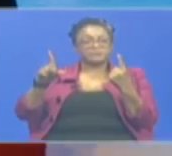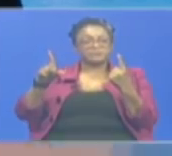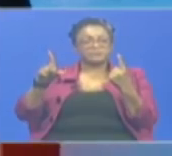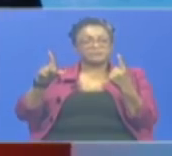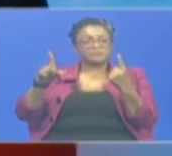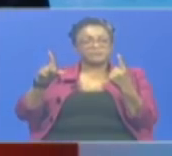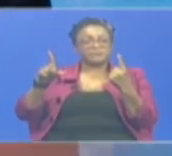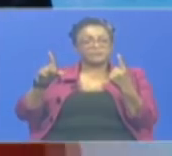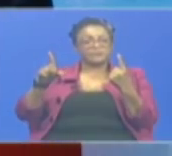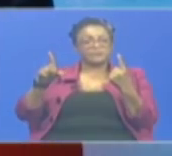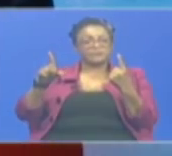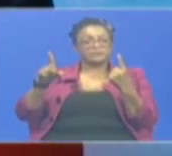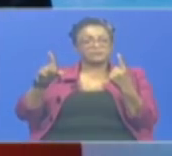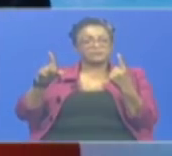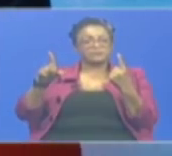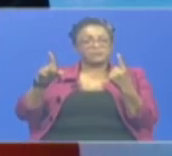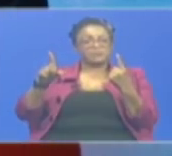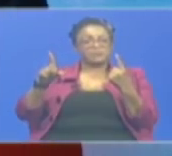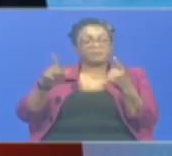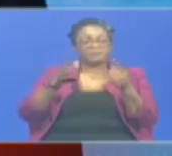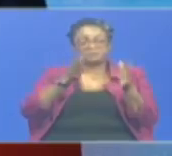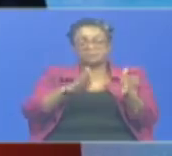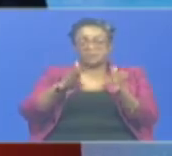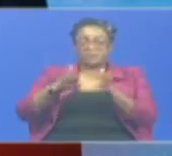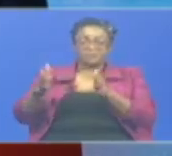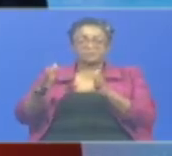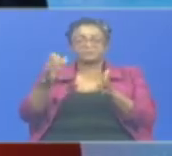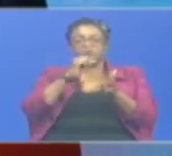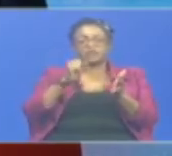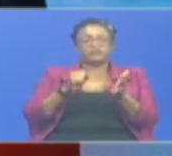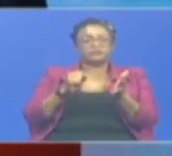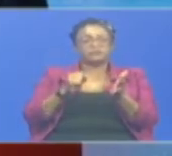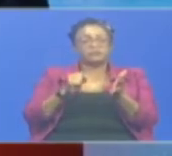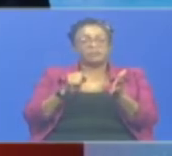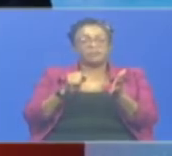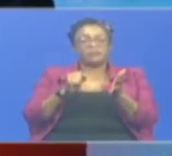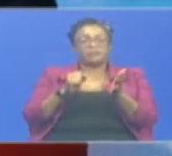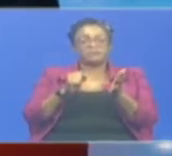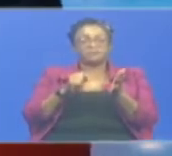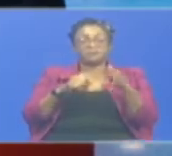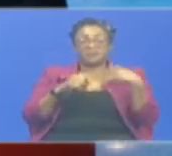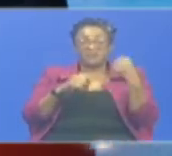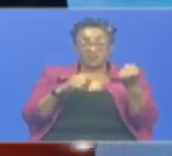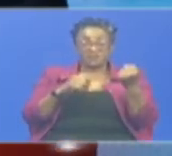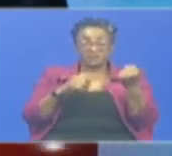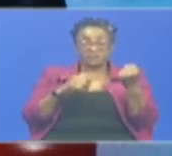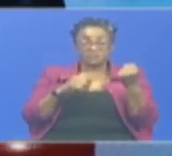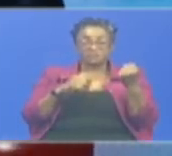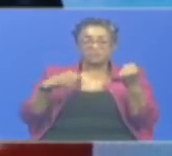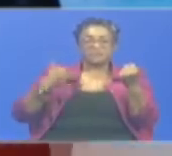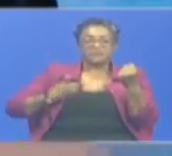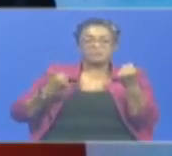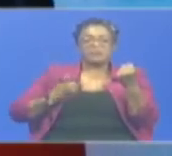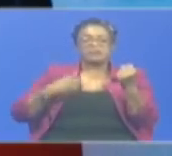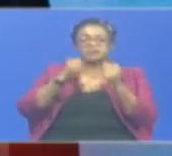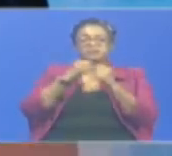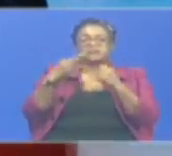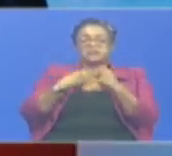In terms of disaggregation, 5 are females, and 18 are